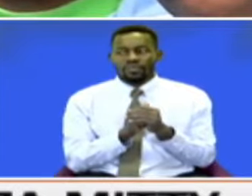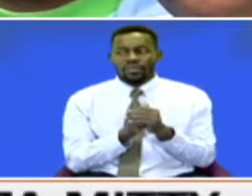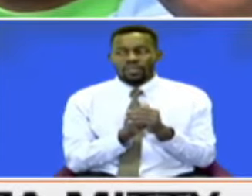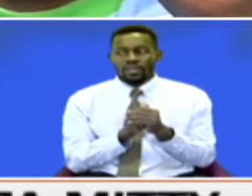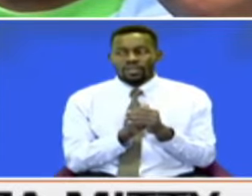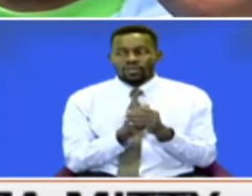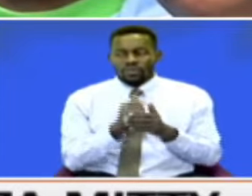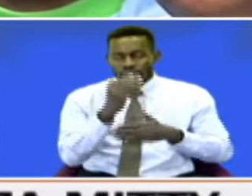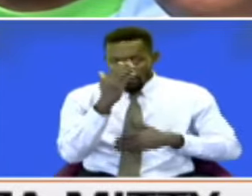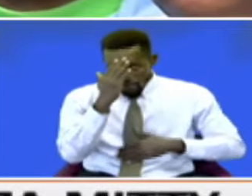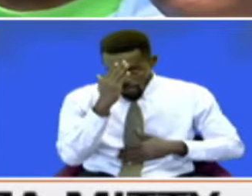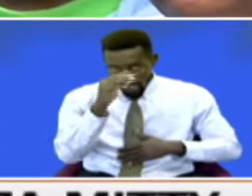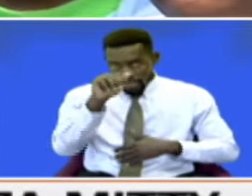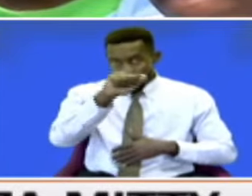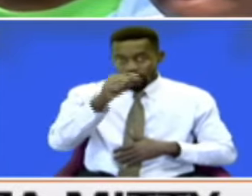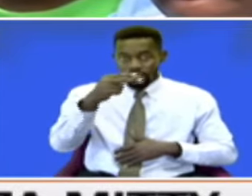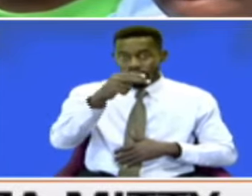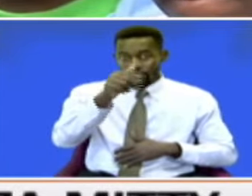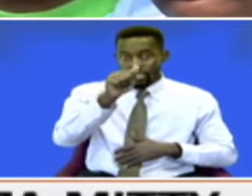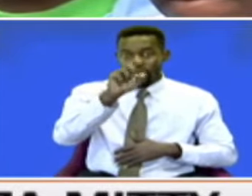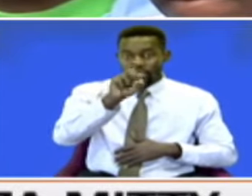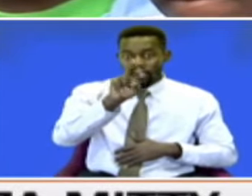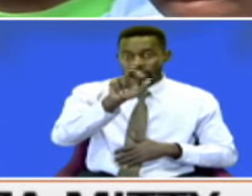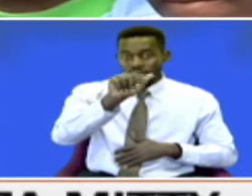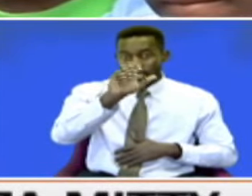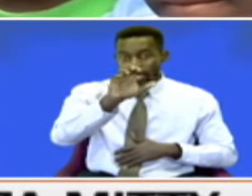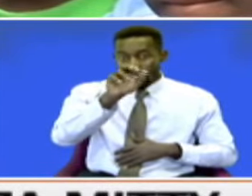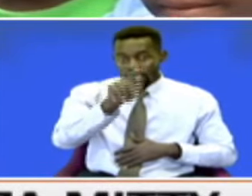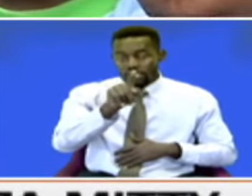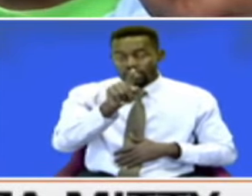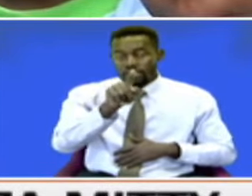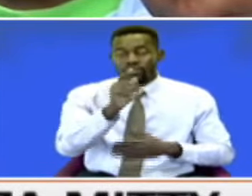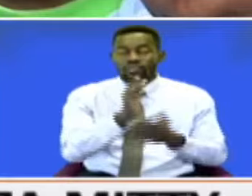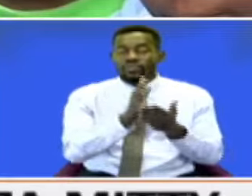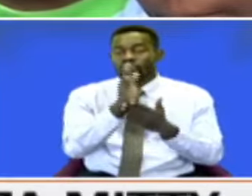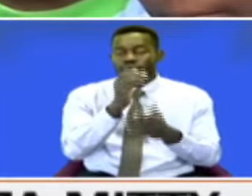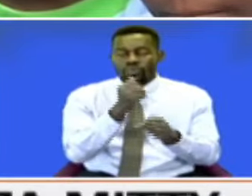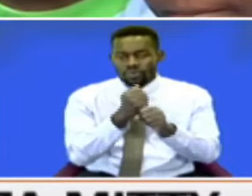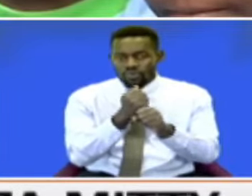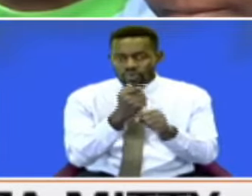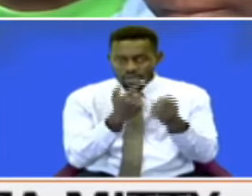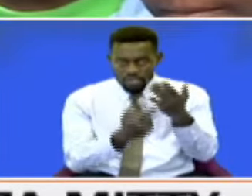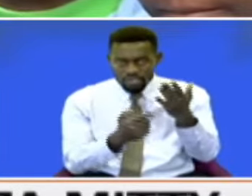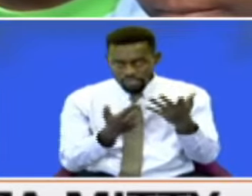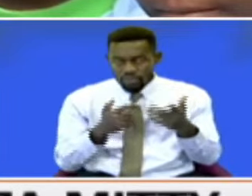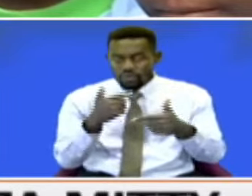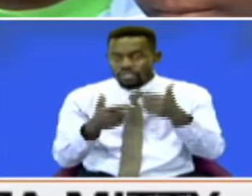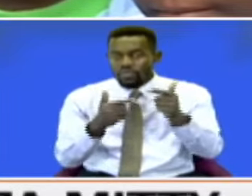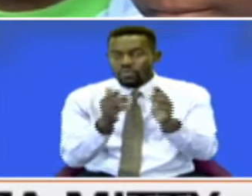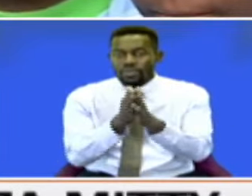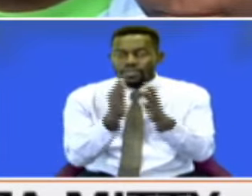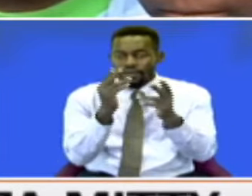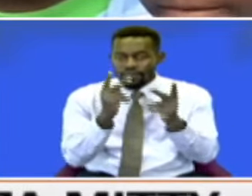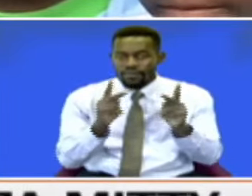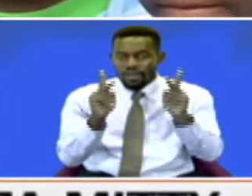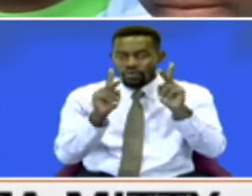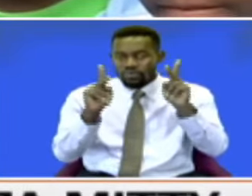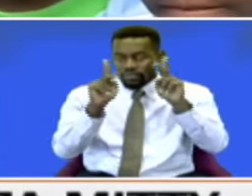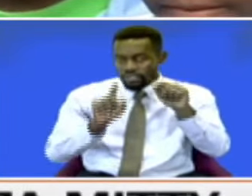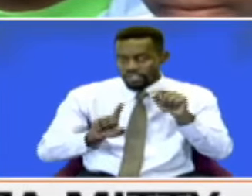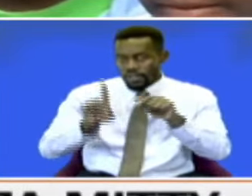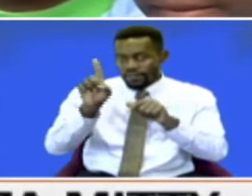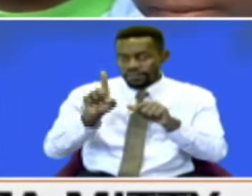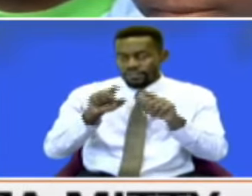honor Shadrack's memory by upholding the values he embodied and using our voices to make a